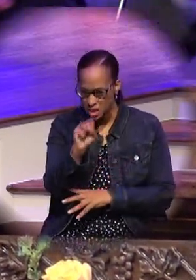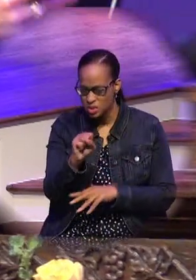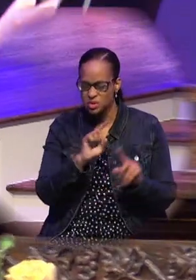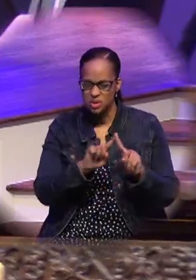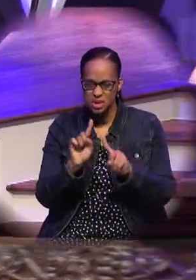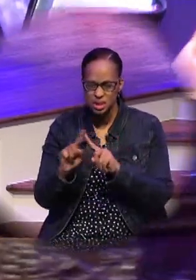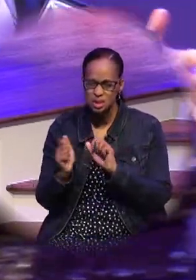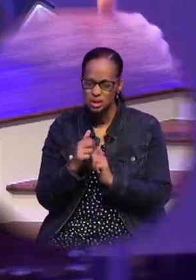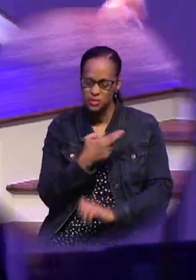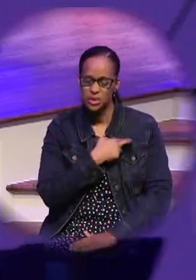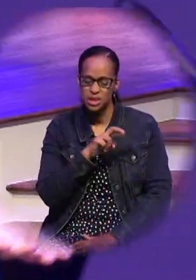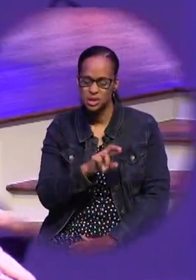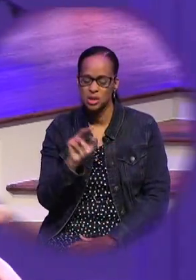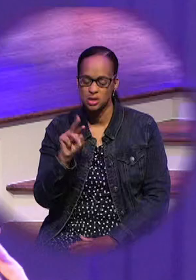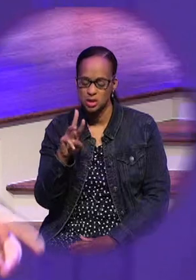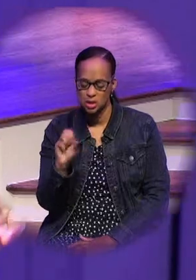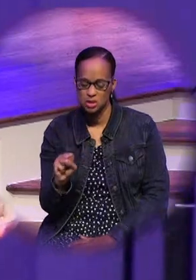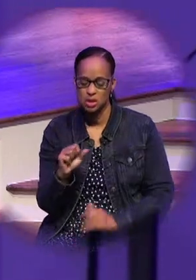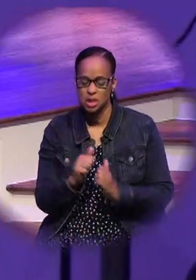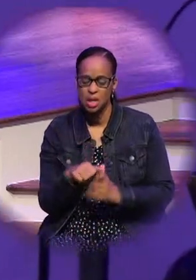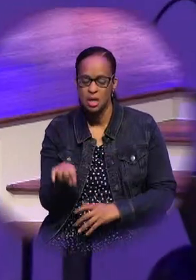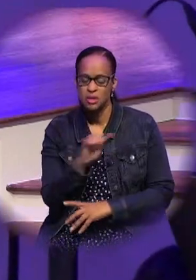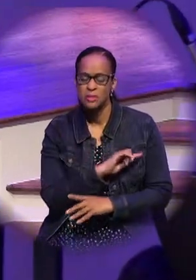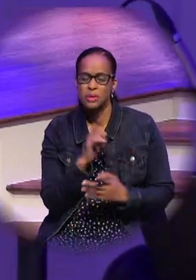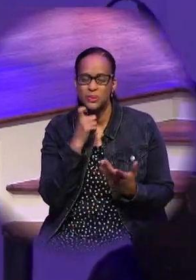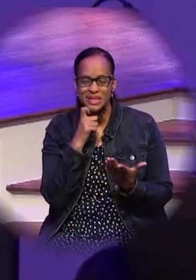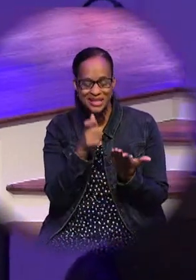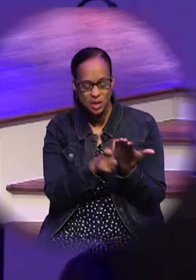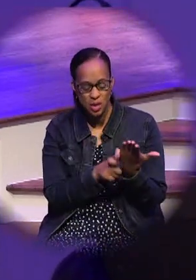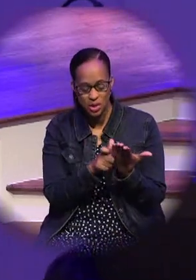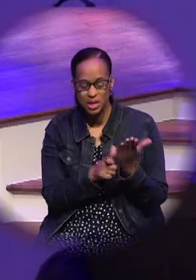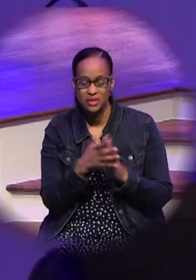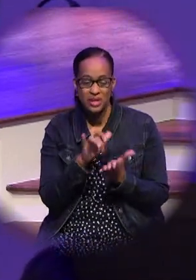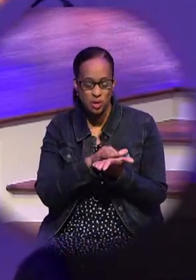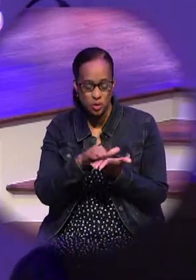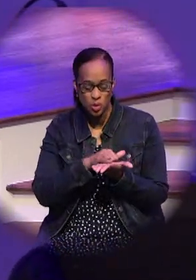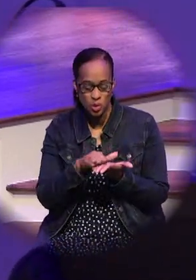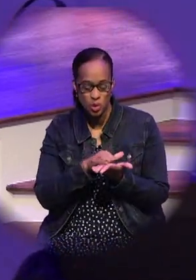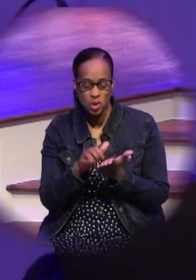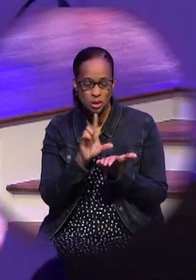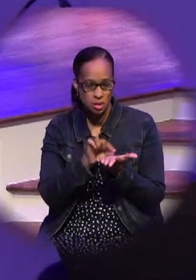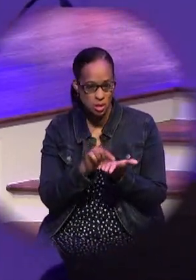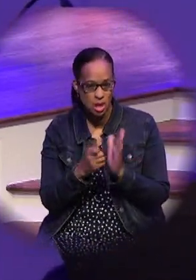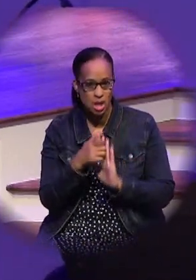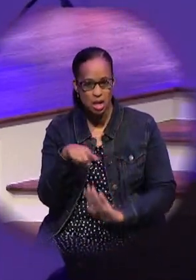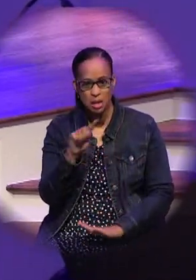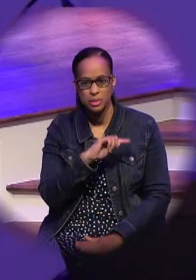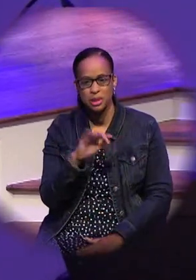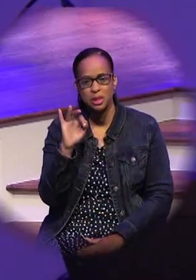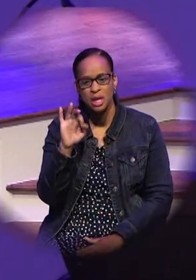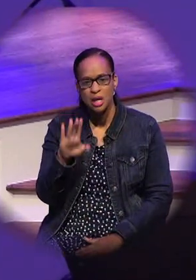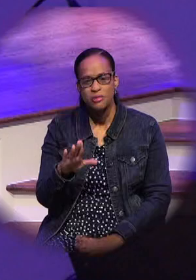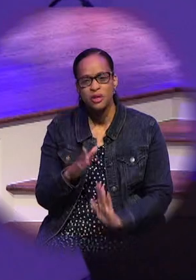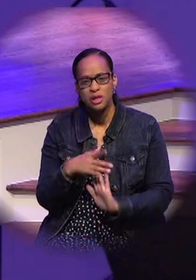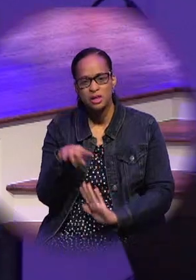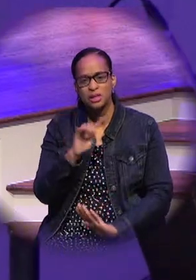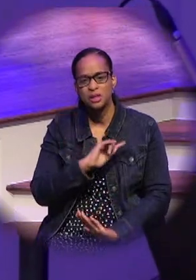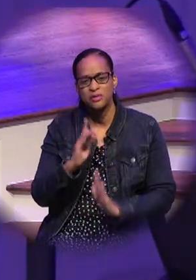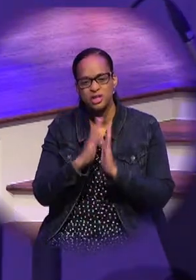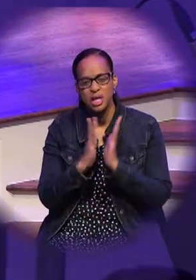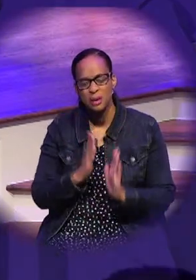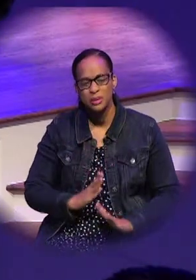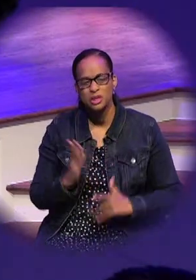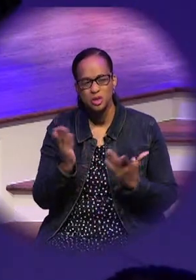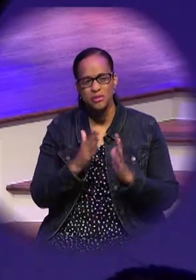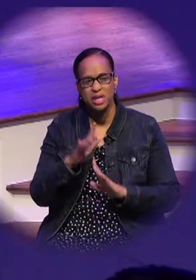of religious news stations, but there's even been an article in the New York Times. On February 8th, they had an ordinary chapel service. Now, I went